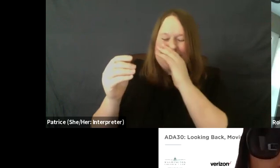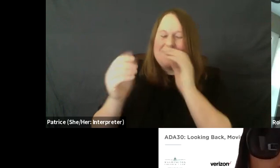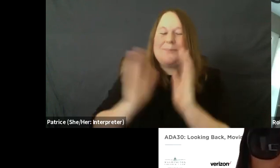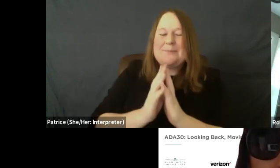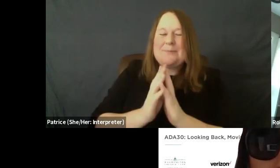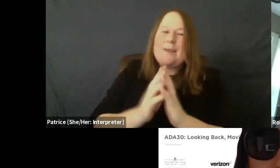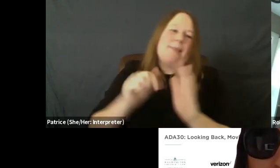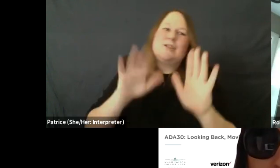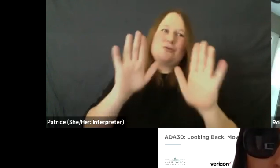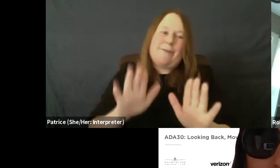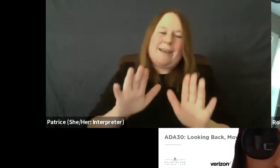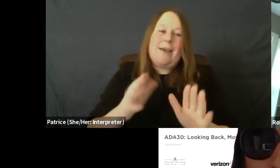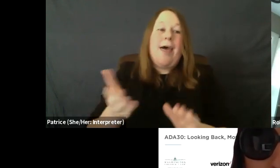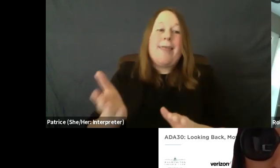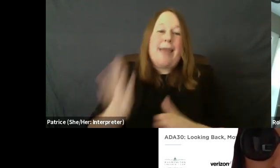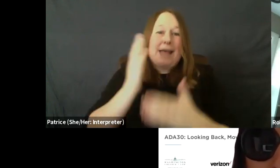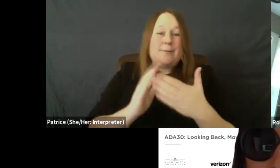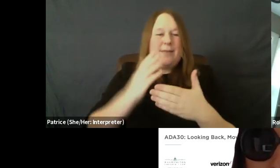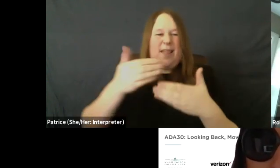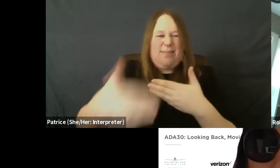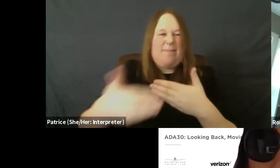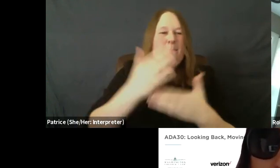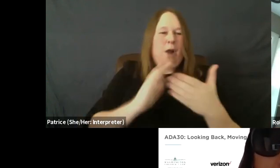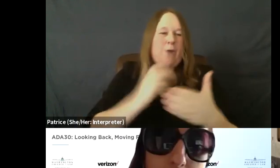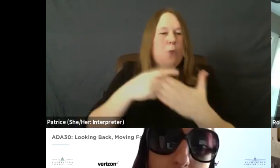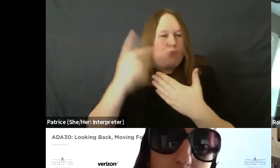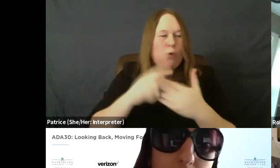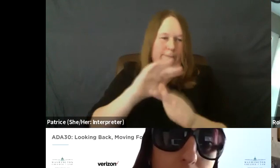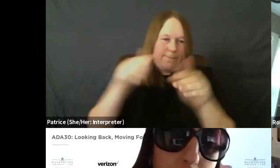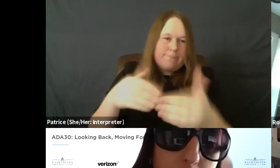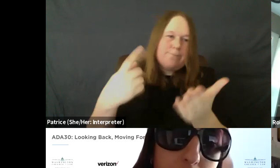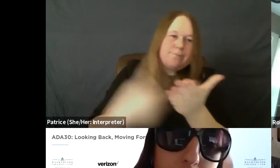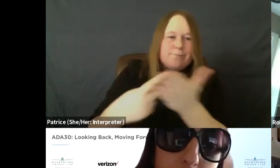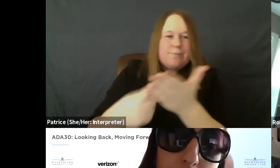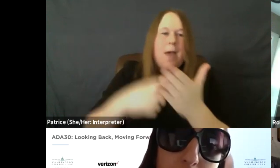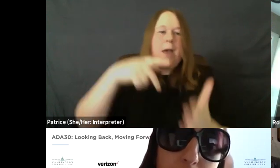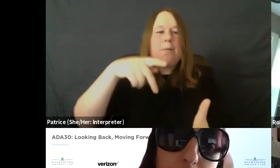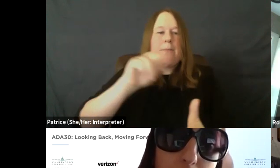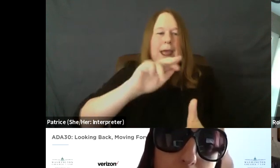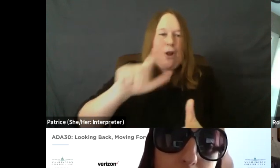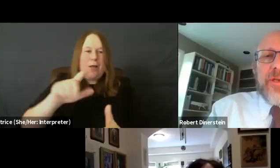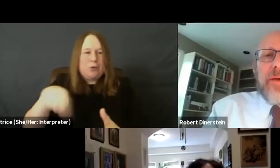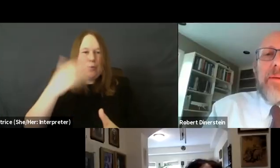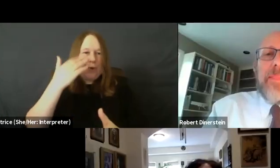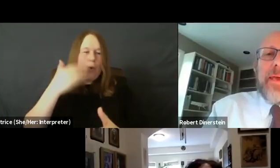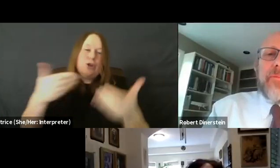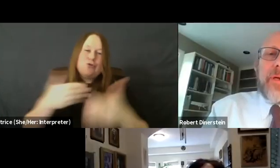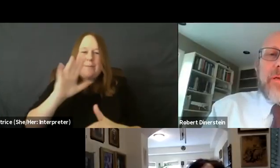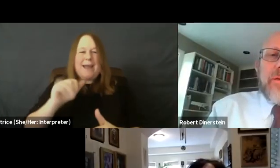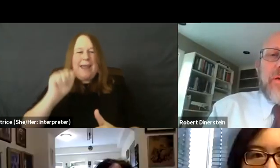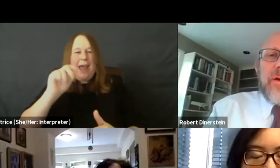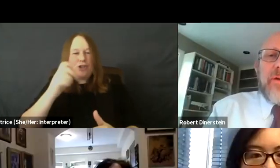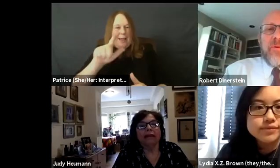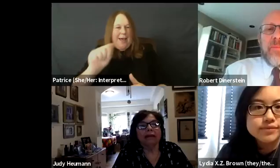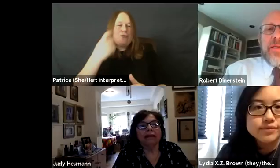This is terrific. So the last part of our program is going to be a panel, as you know, introduced by Angela. And we're